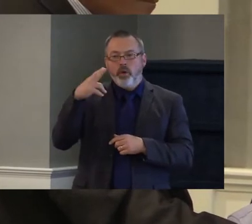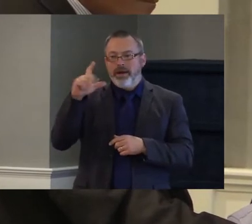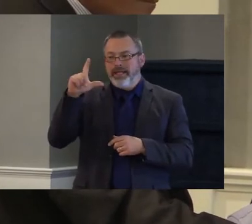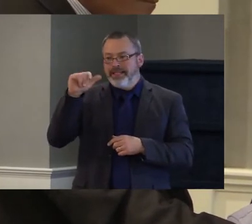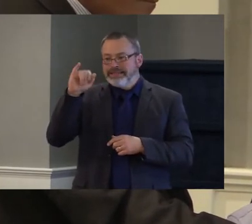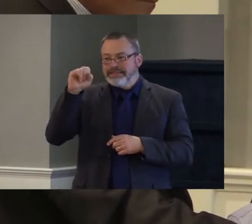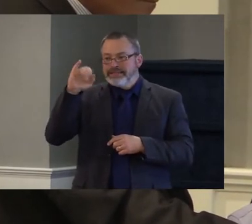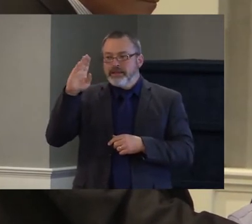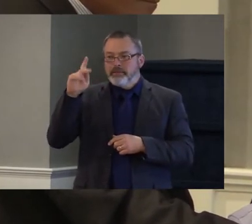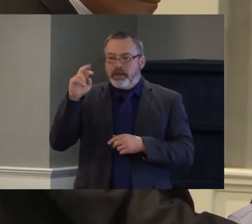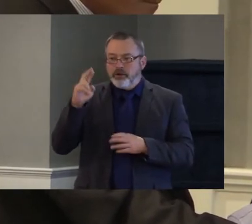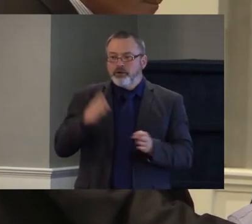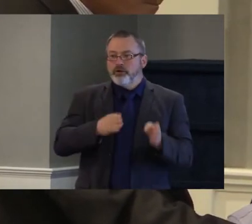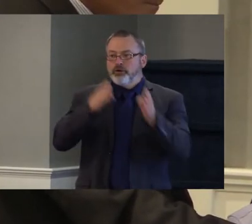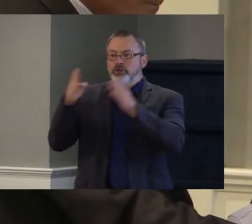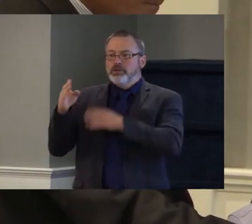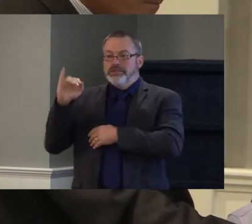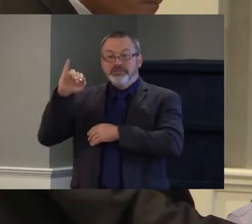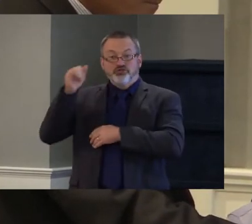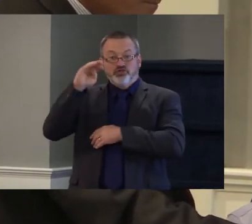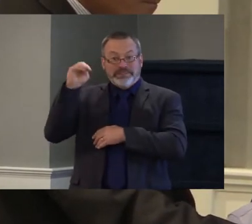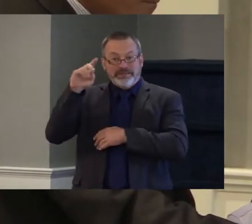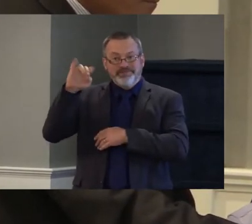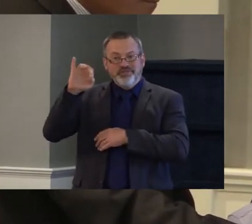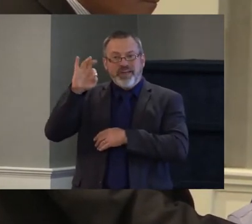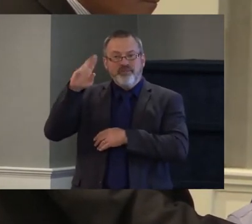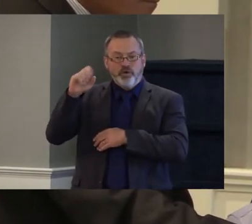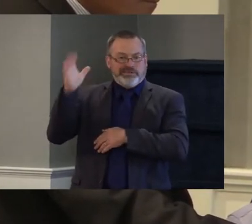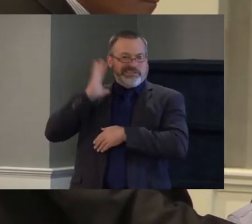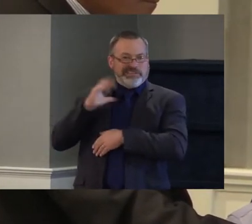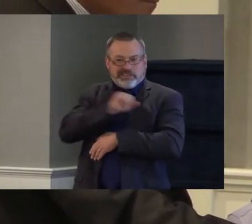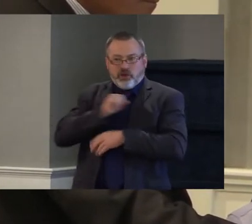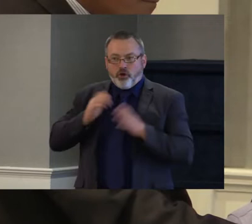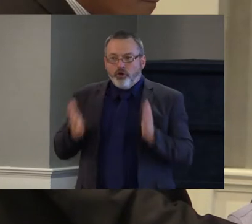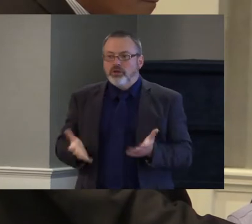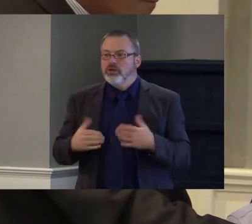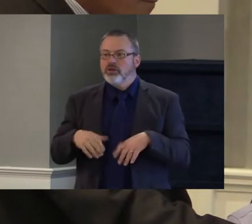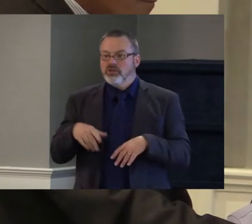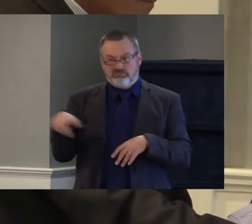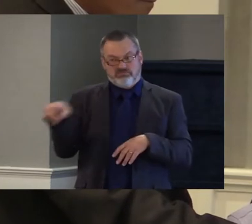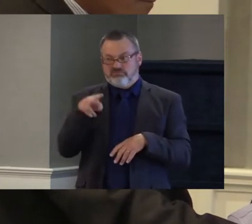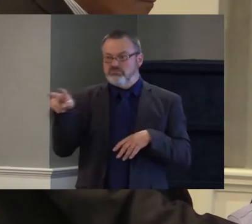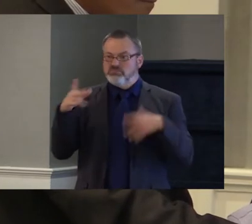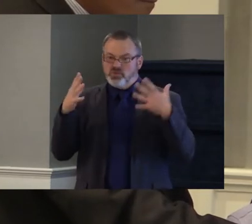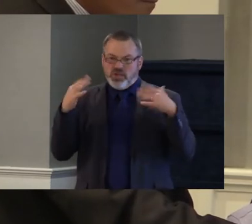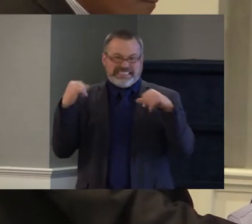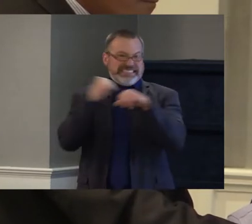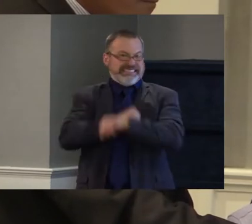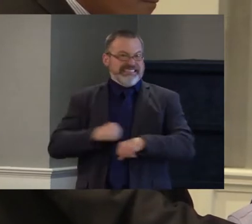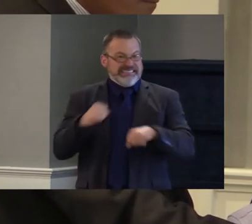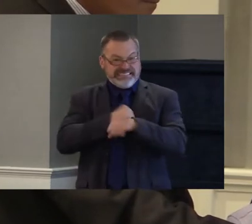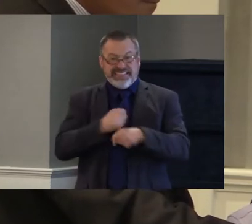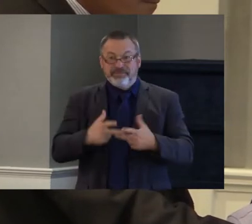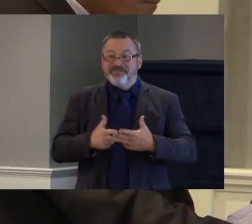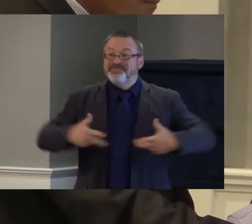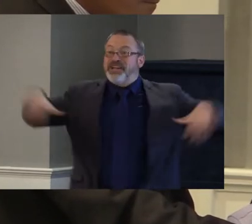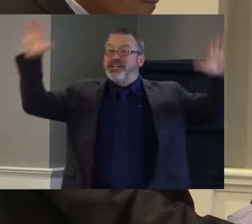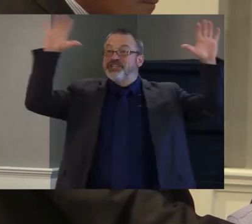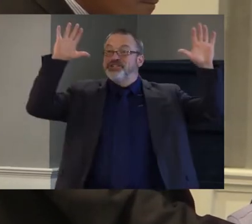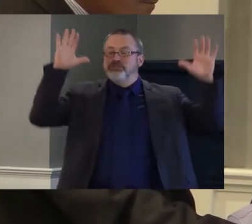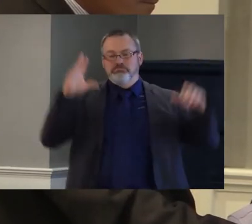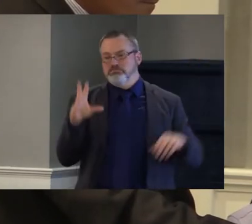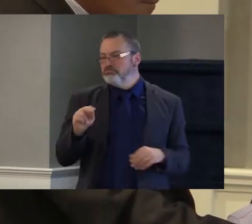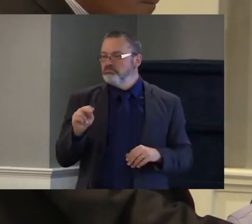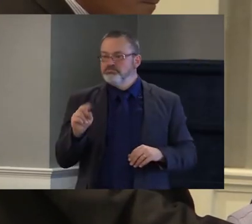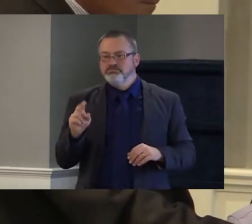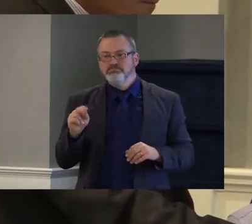others. But the fight is not over. As Justin Dart, quote, the father of the ADA, said after its signing on